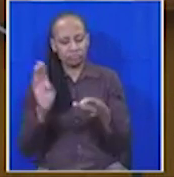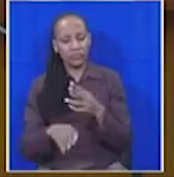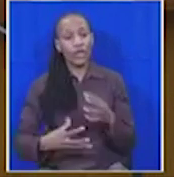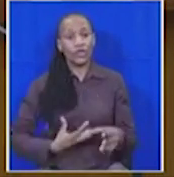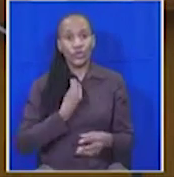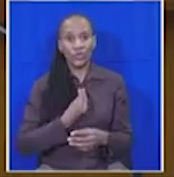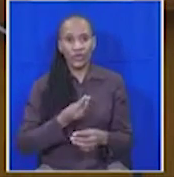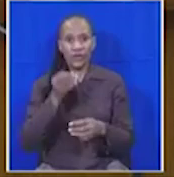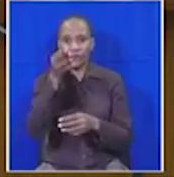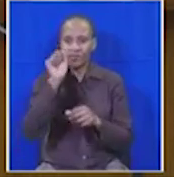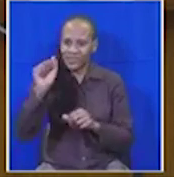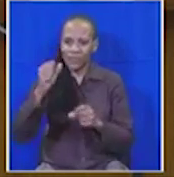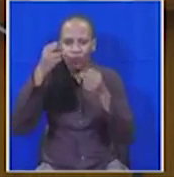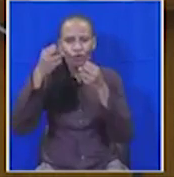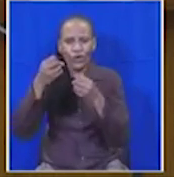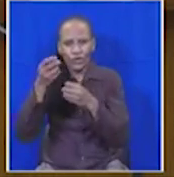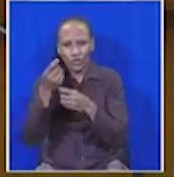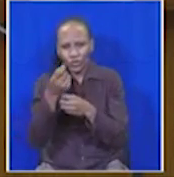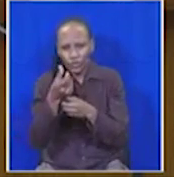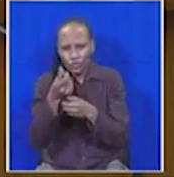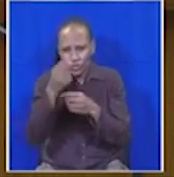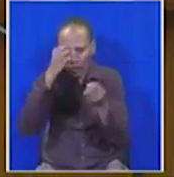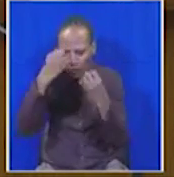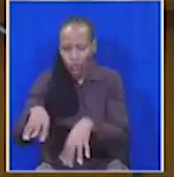brighter future, which has been promised before 1994.